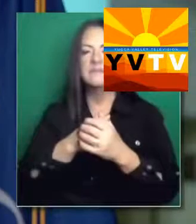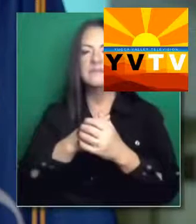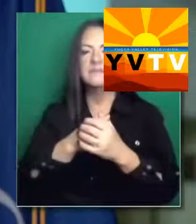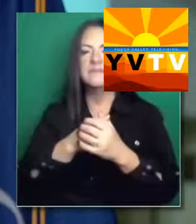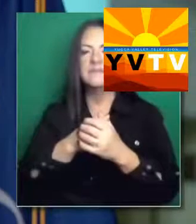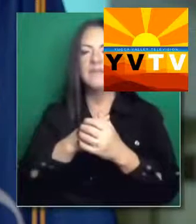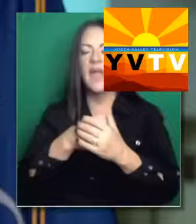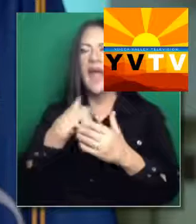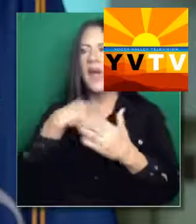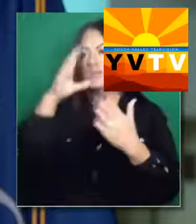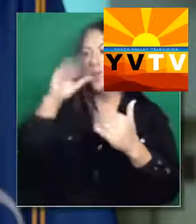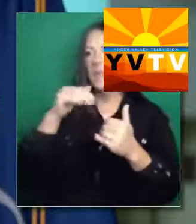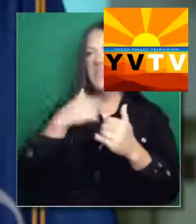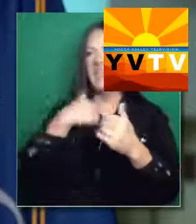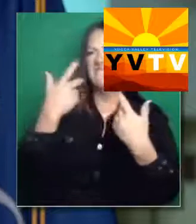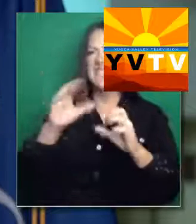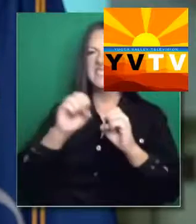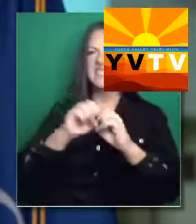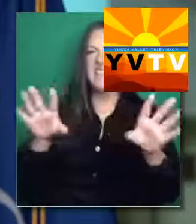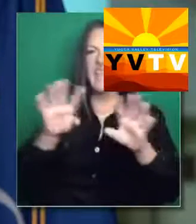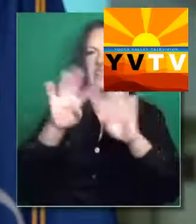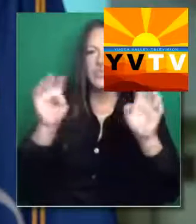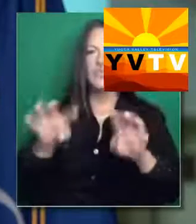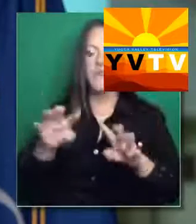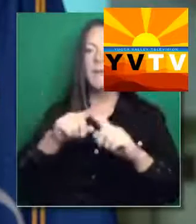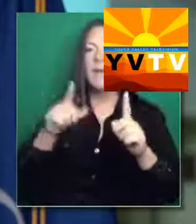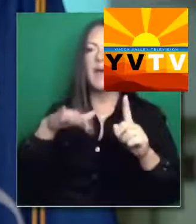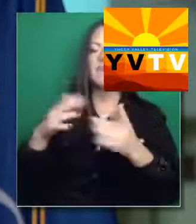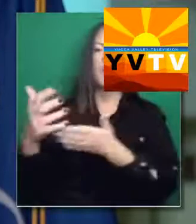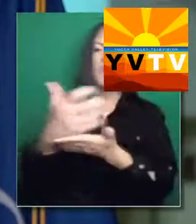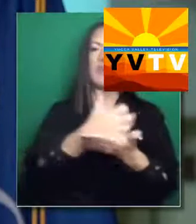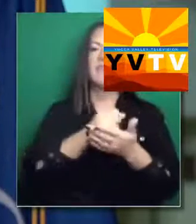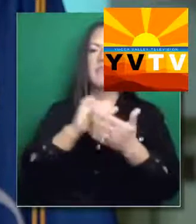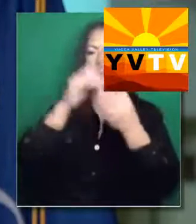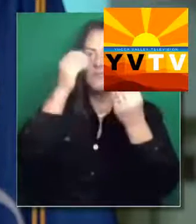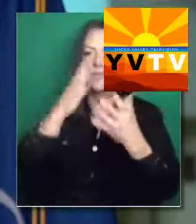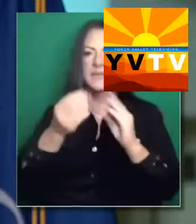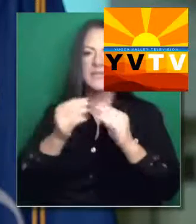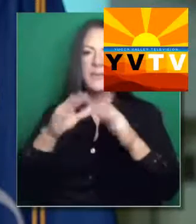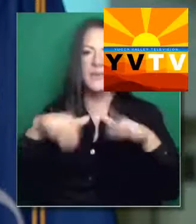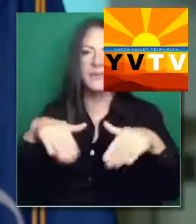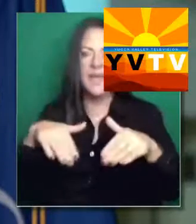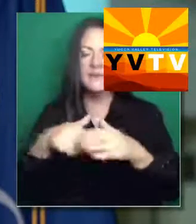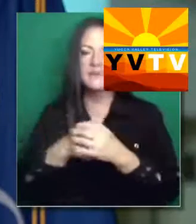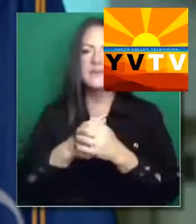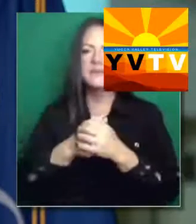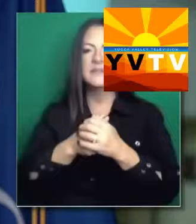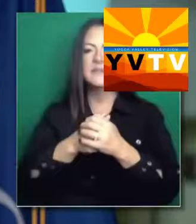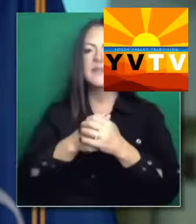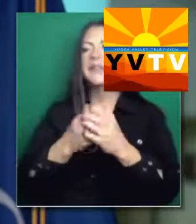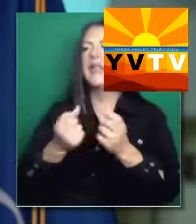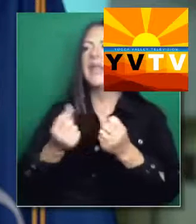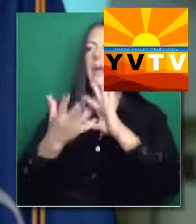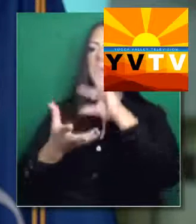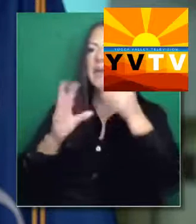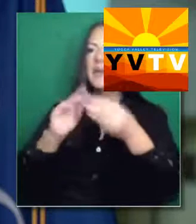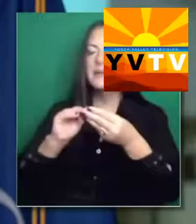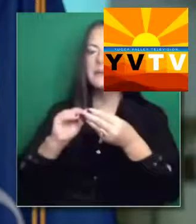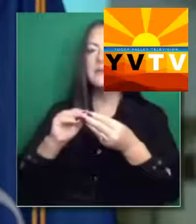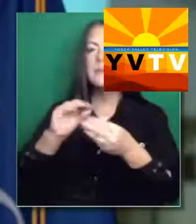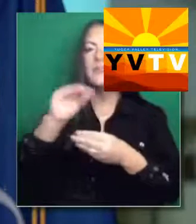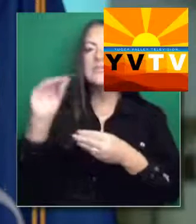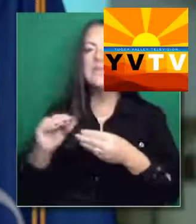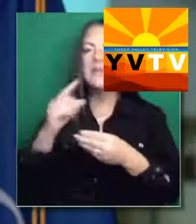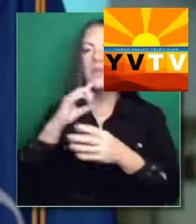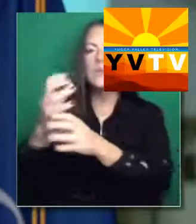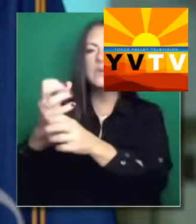back this weekend. This holidays created some little stress in terms of that response. But as soon as I get that, I will surely share it